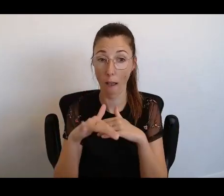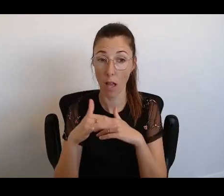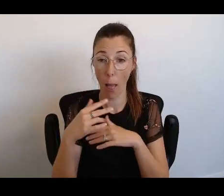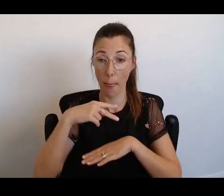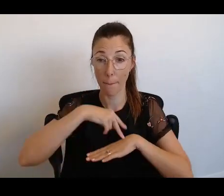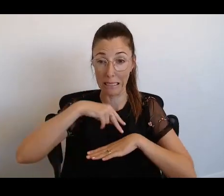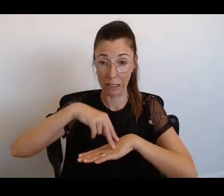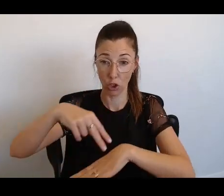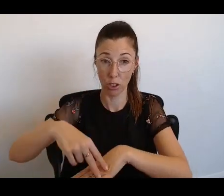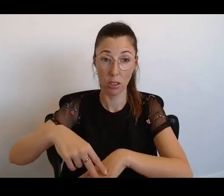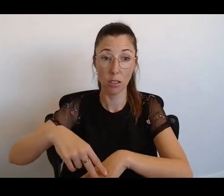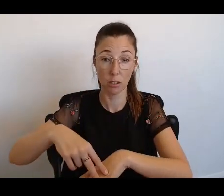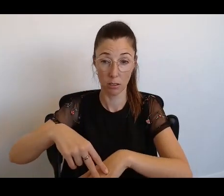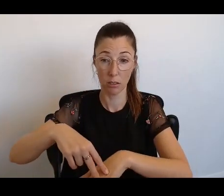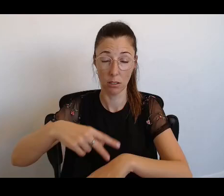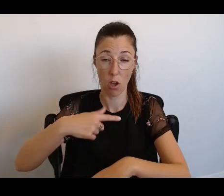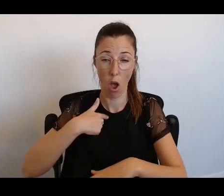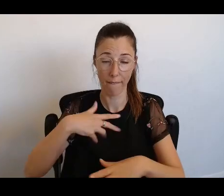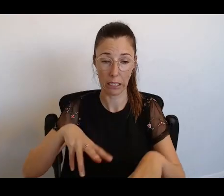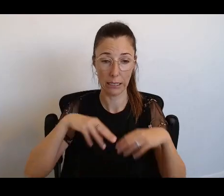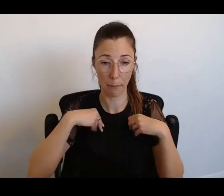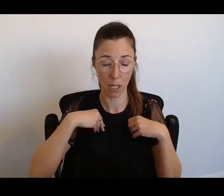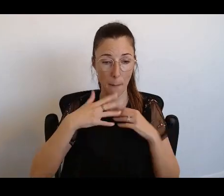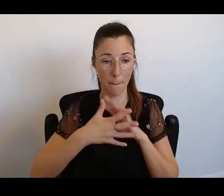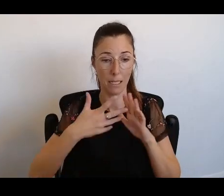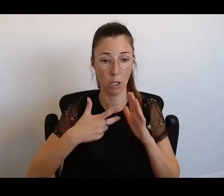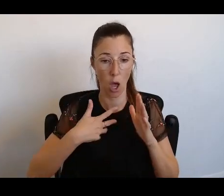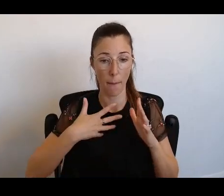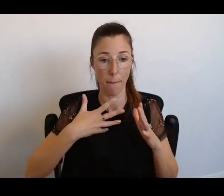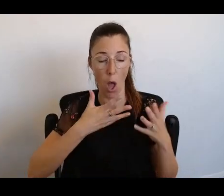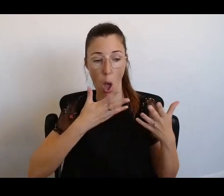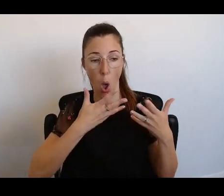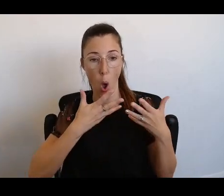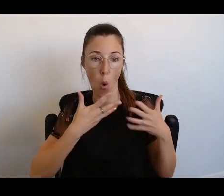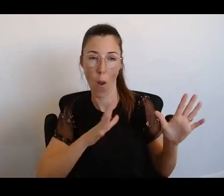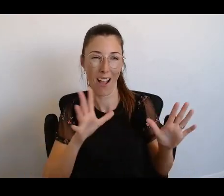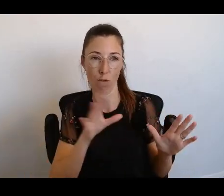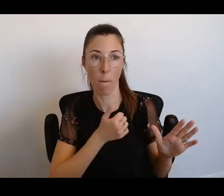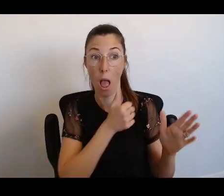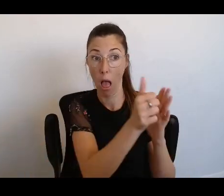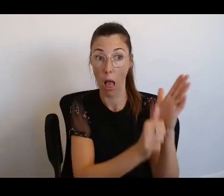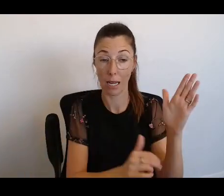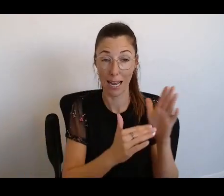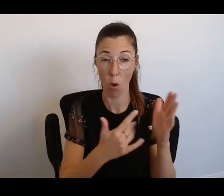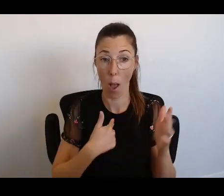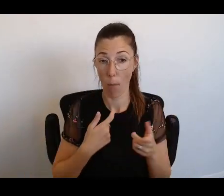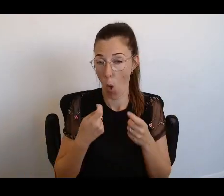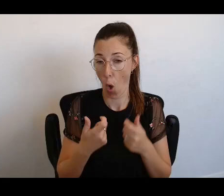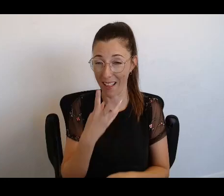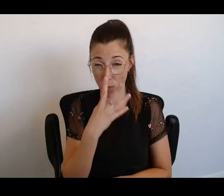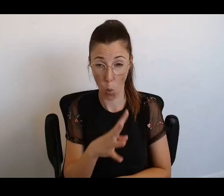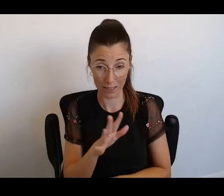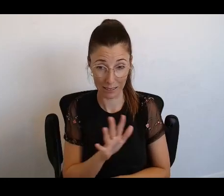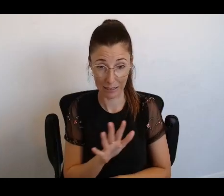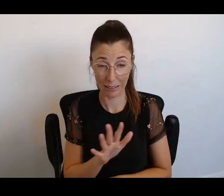take me away from my art. So in my early 40s now, I said there's 20-year